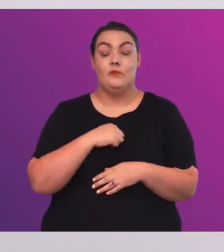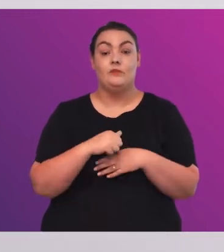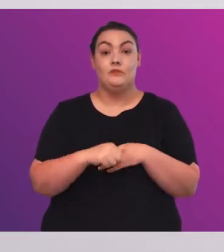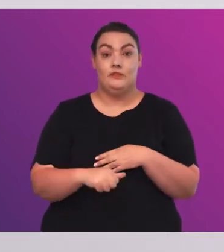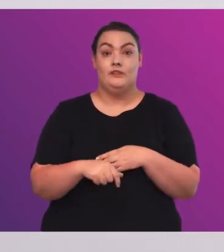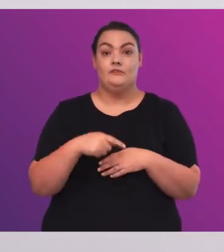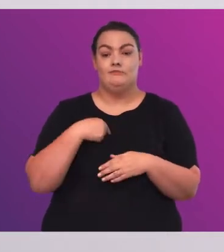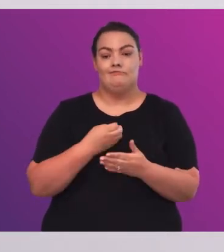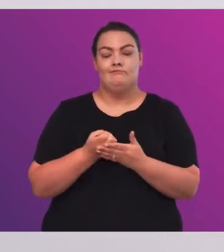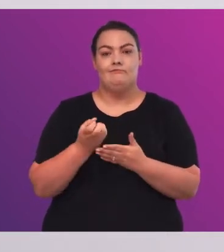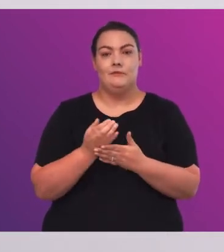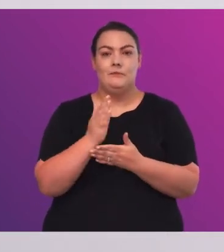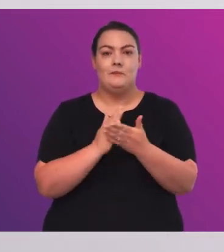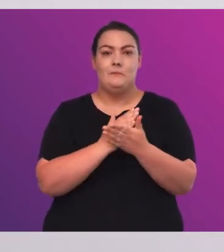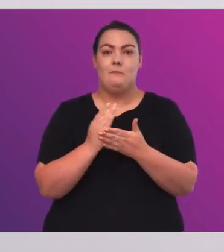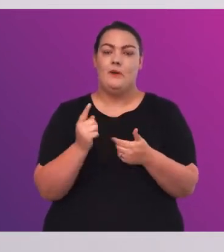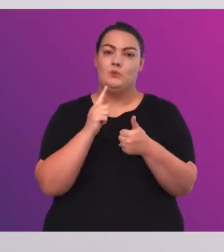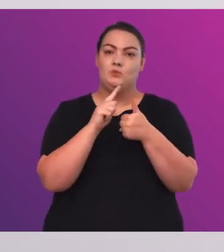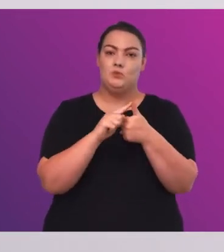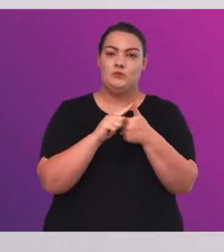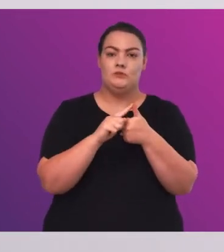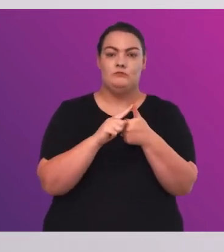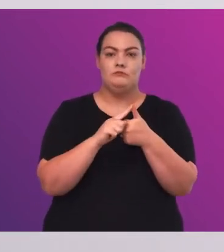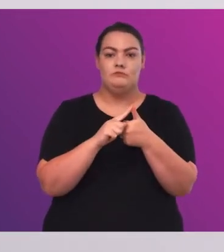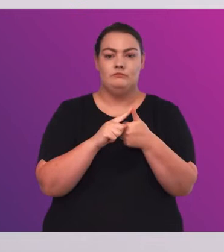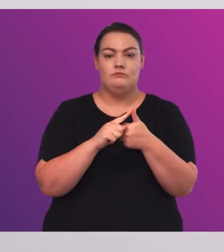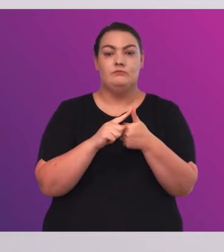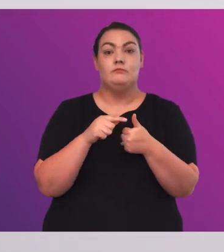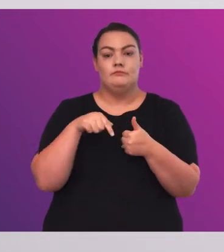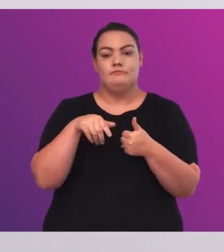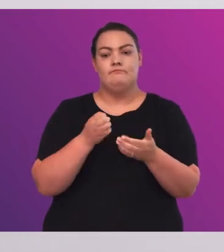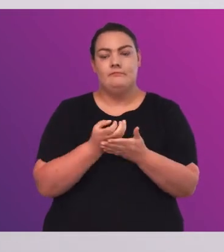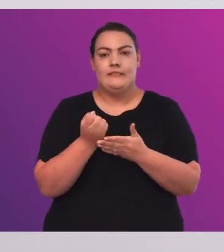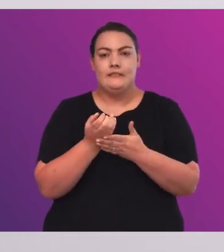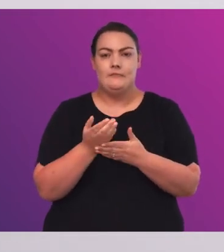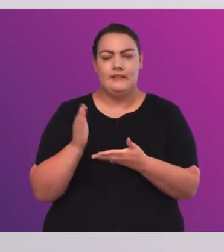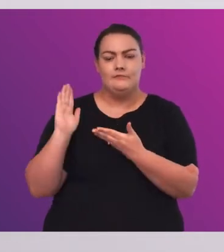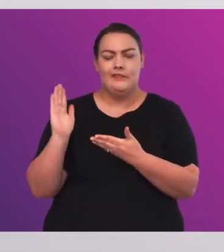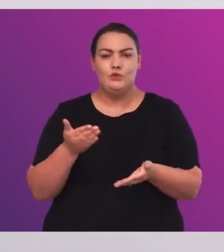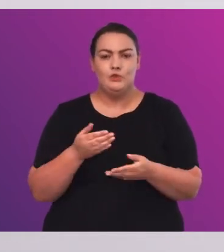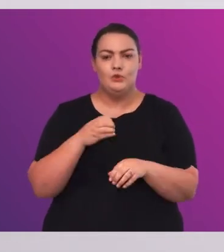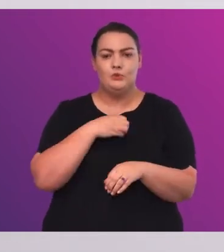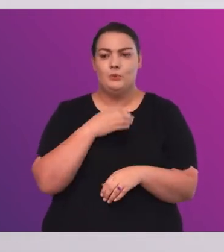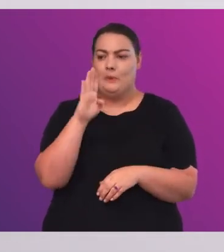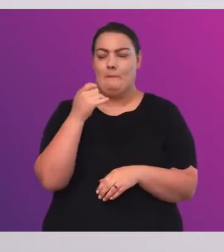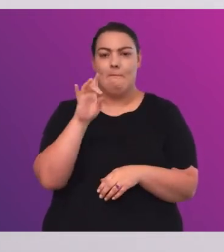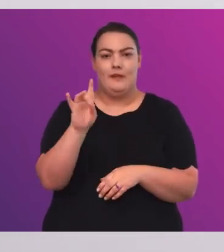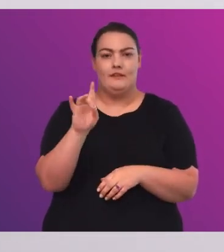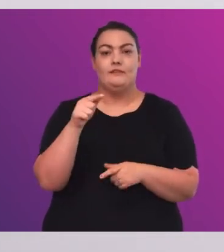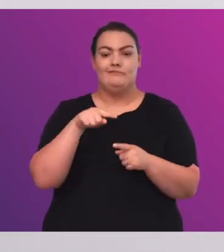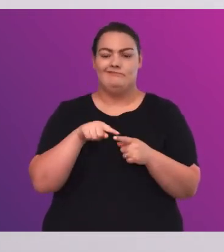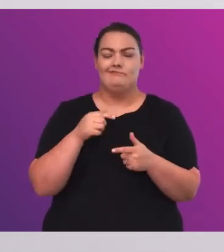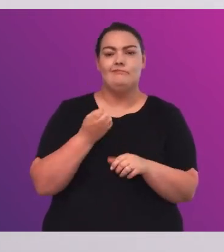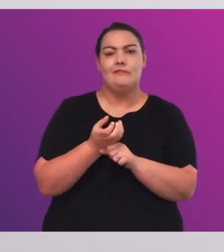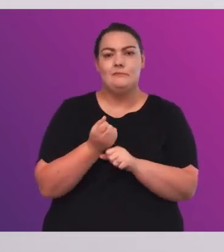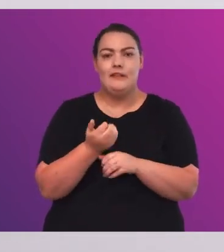will take you through part one of our guide, where I will give you an introduction to banking and show you how you can open your own